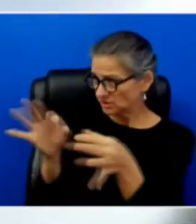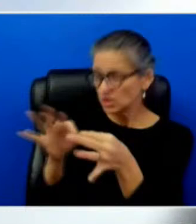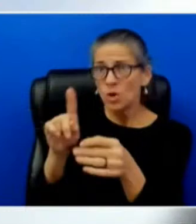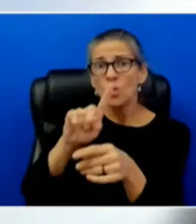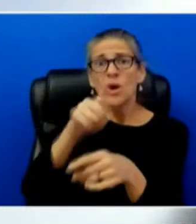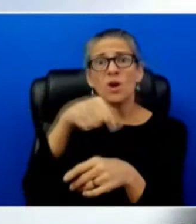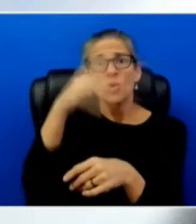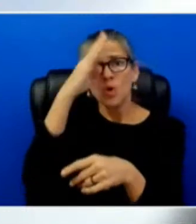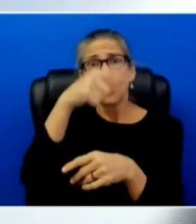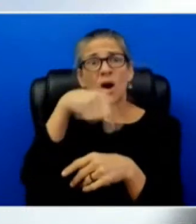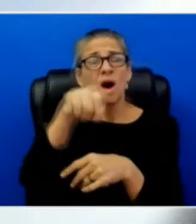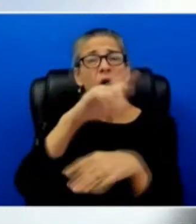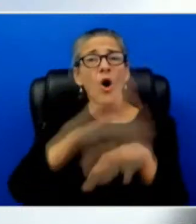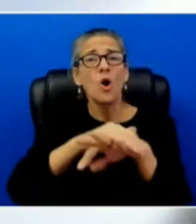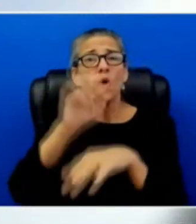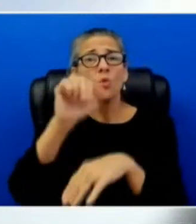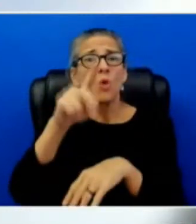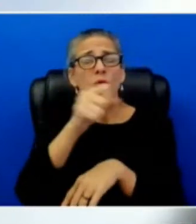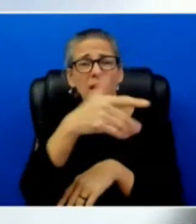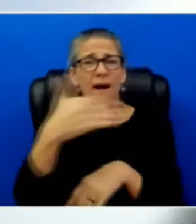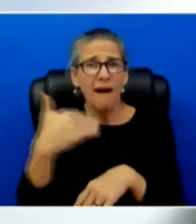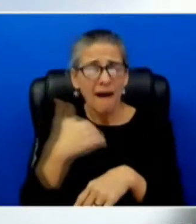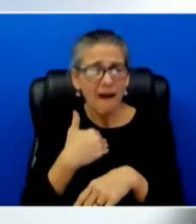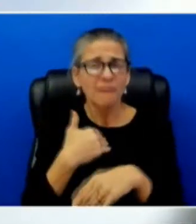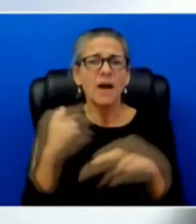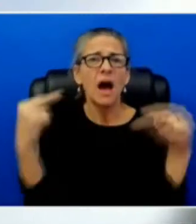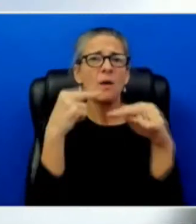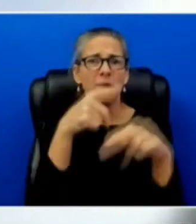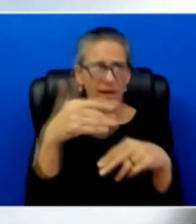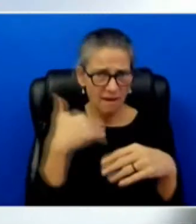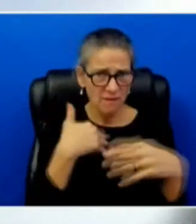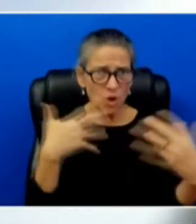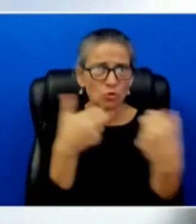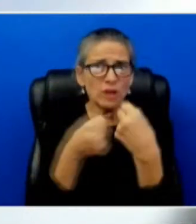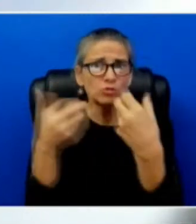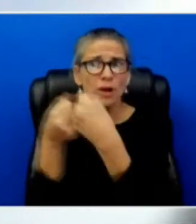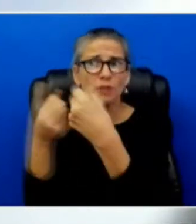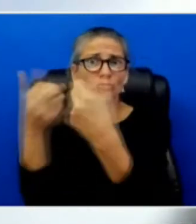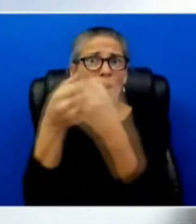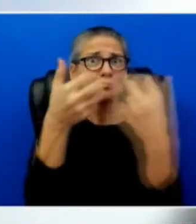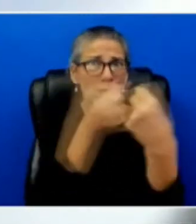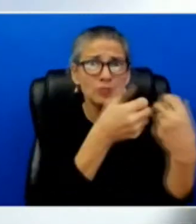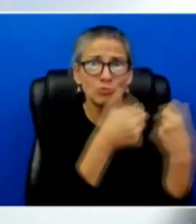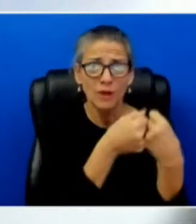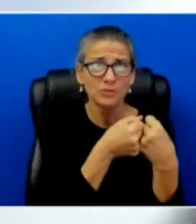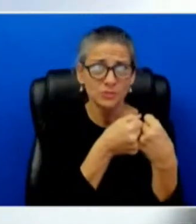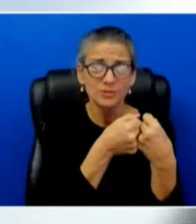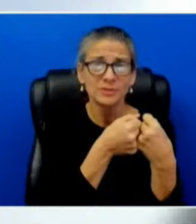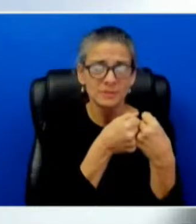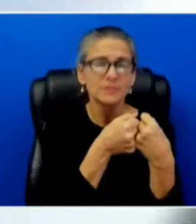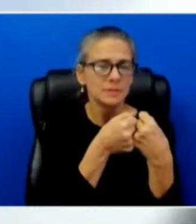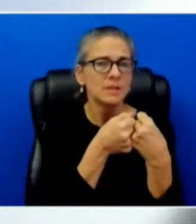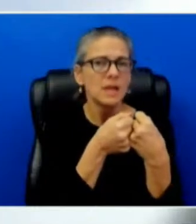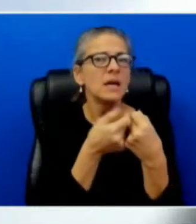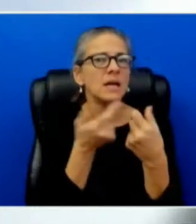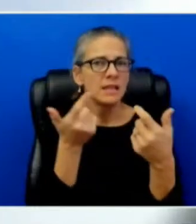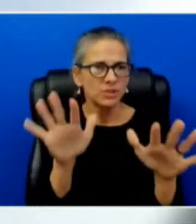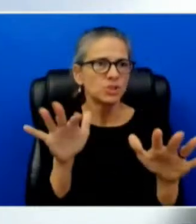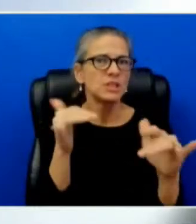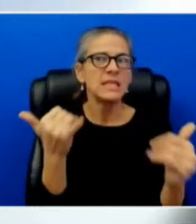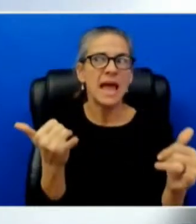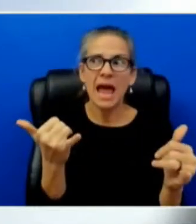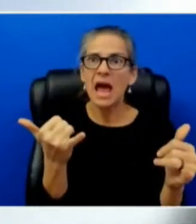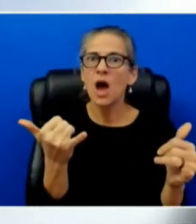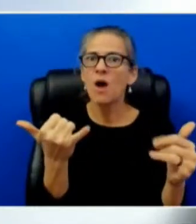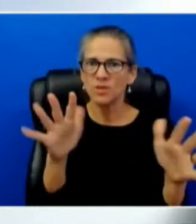had incidents, they are at this time, there is no backup. There are no backups at this point in time.